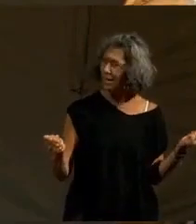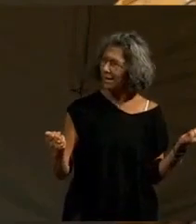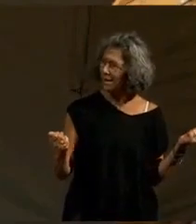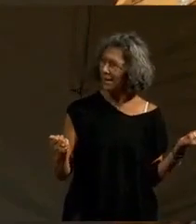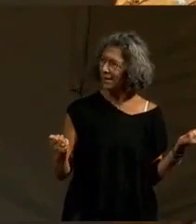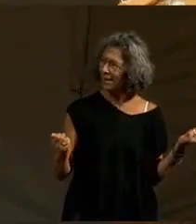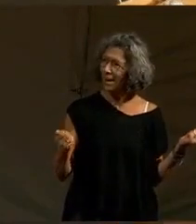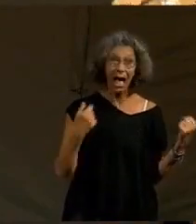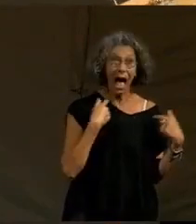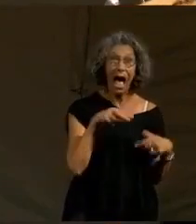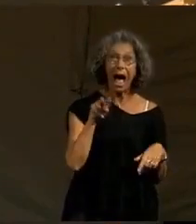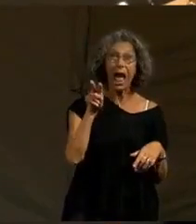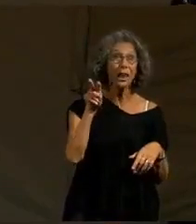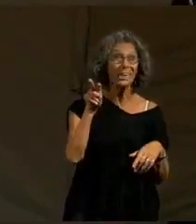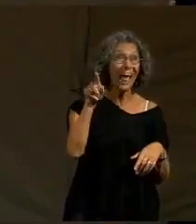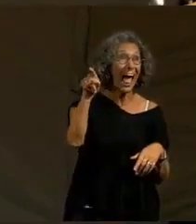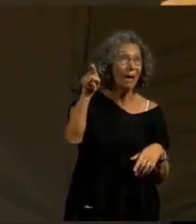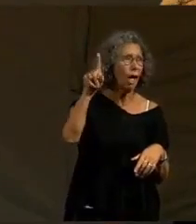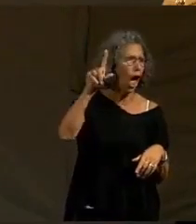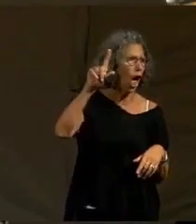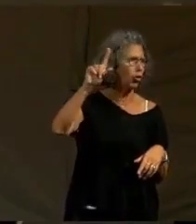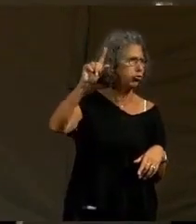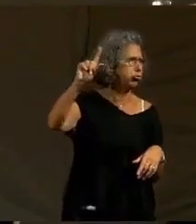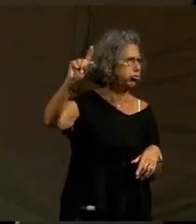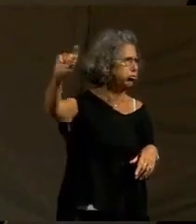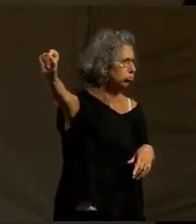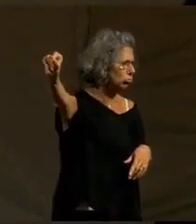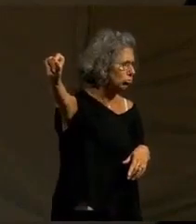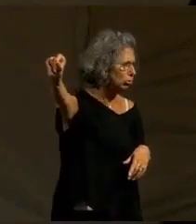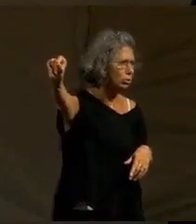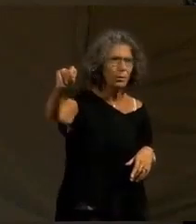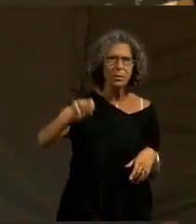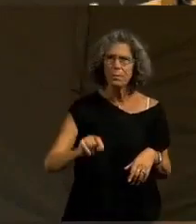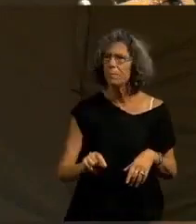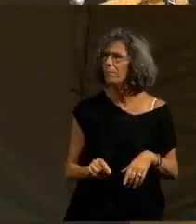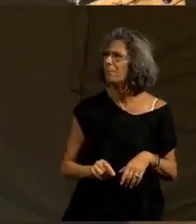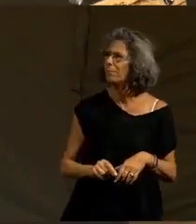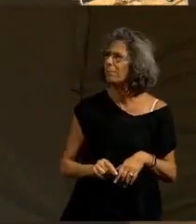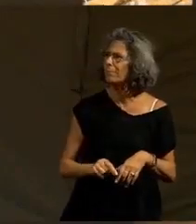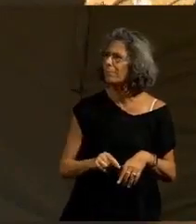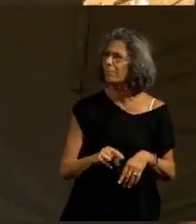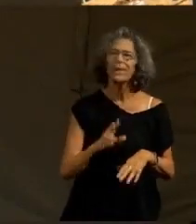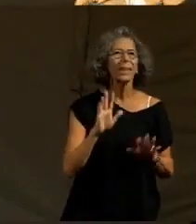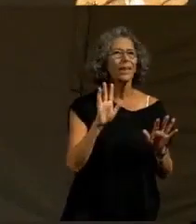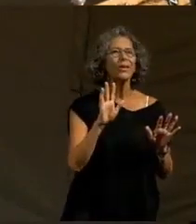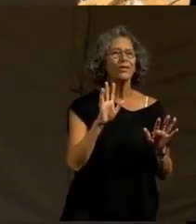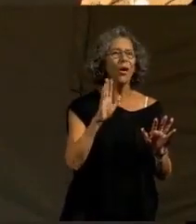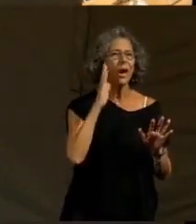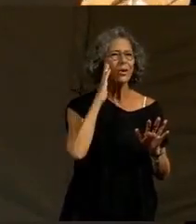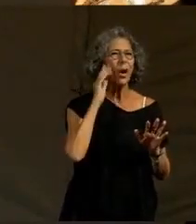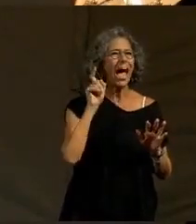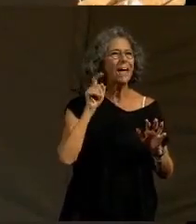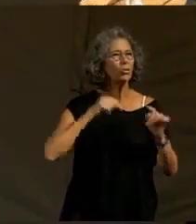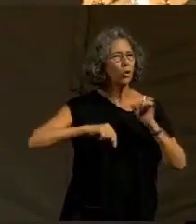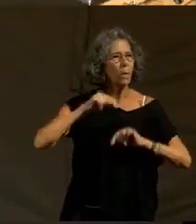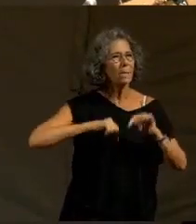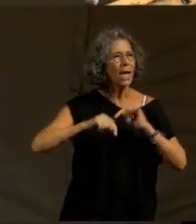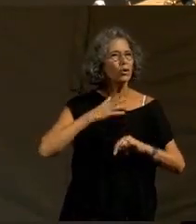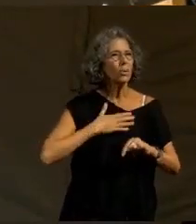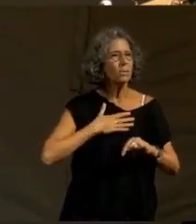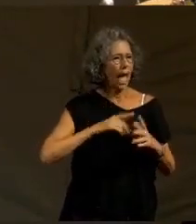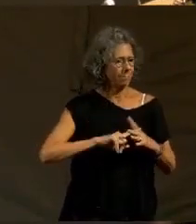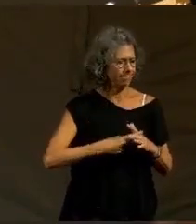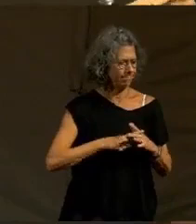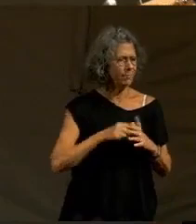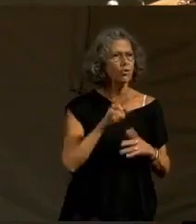And I looked up, she was going away. And when you get desperate, you know what you got to do? You got to go back to your roots. And I mean, I went to my roots, and the